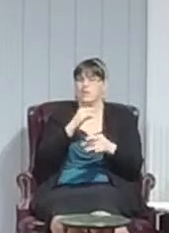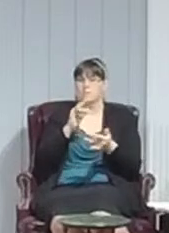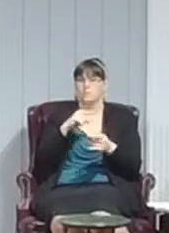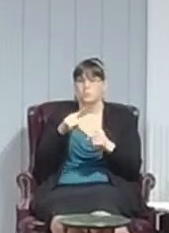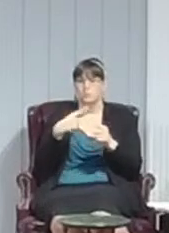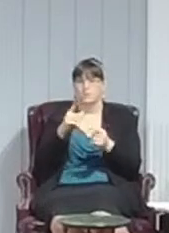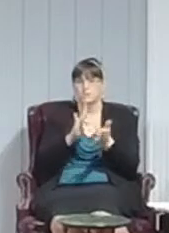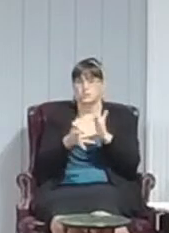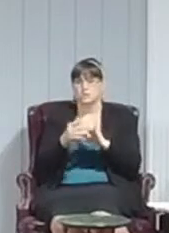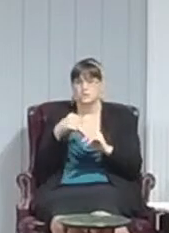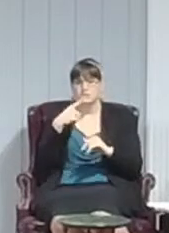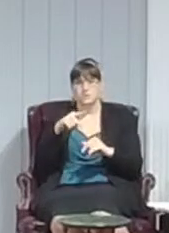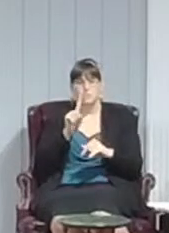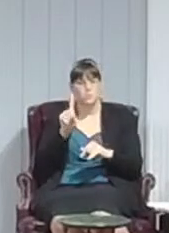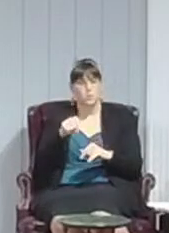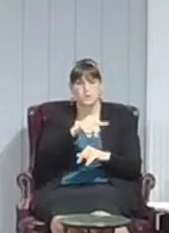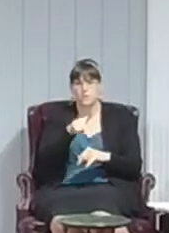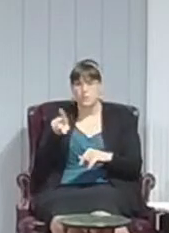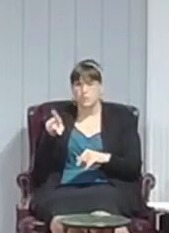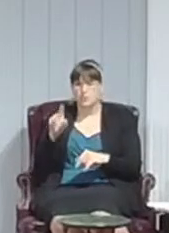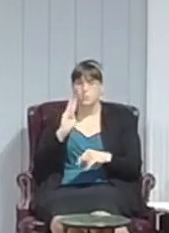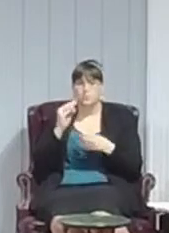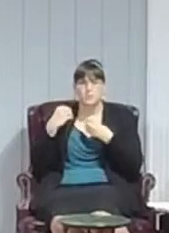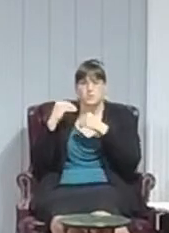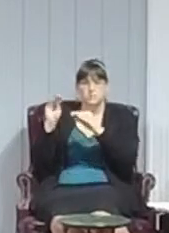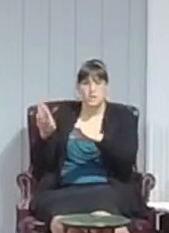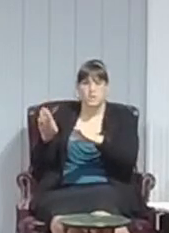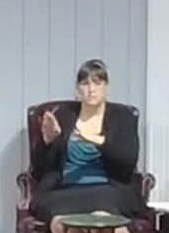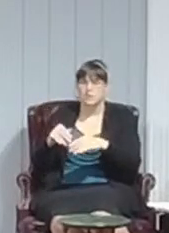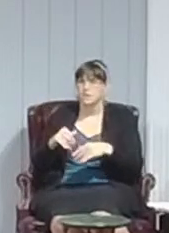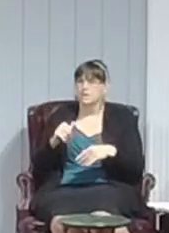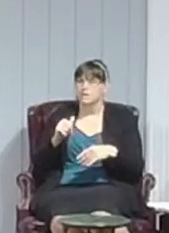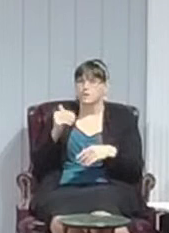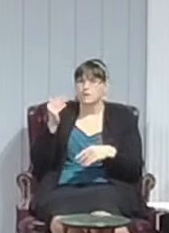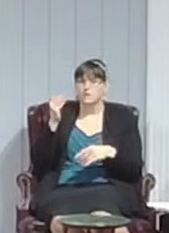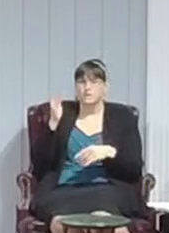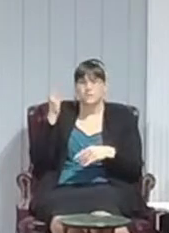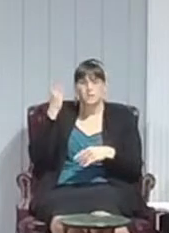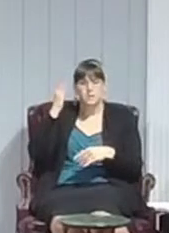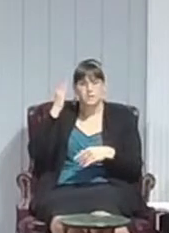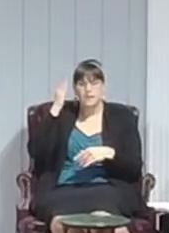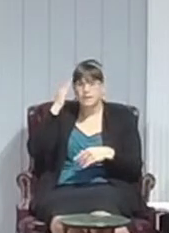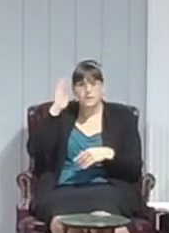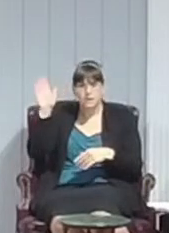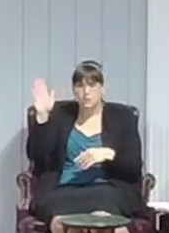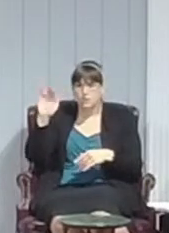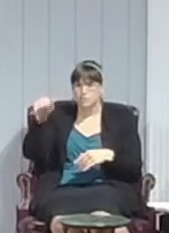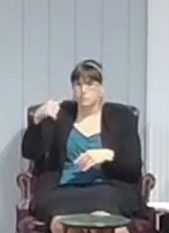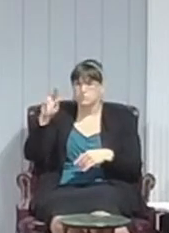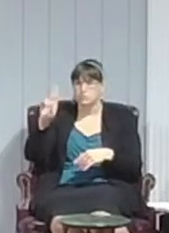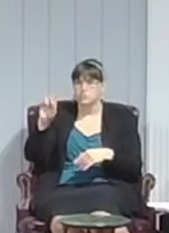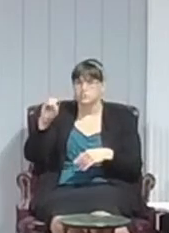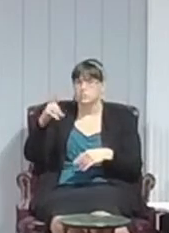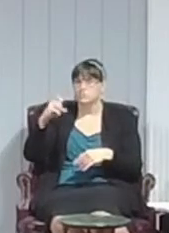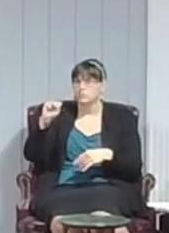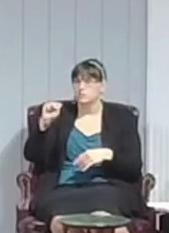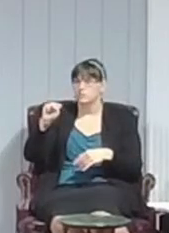betray me, not only did they not know it was Judas, you'd have thought,